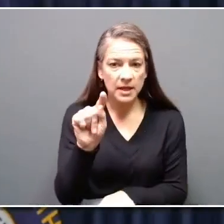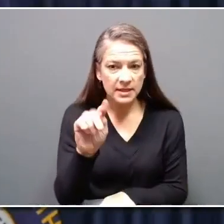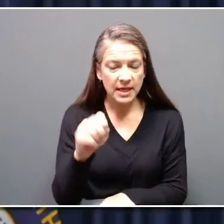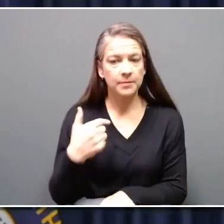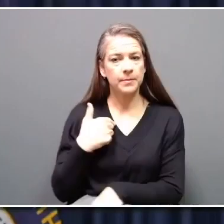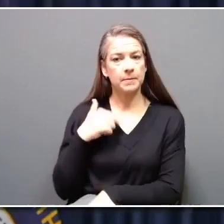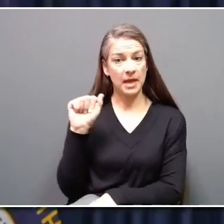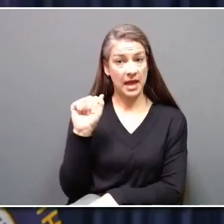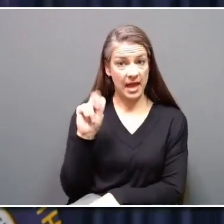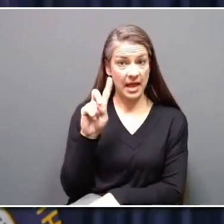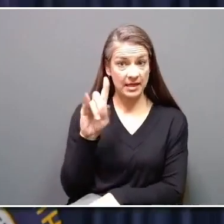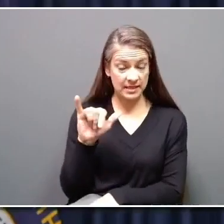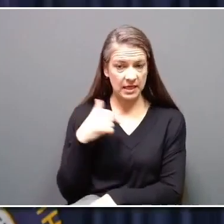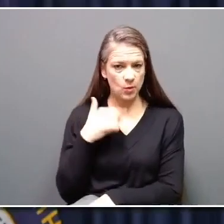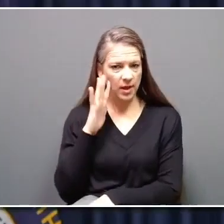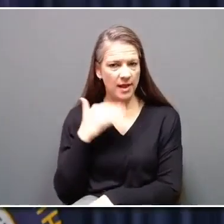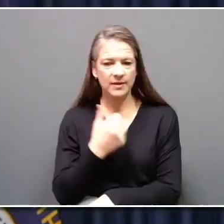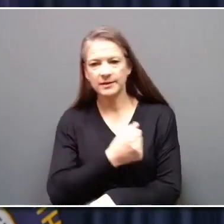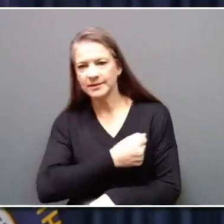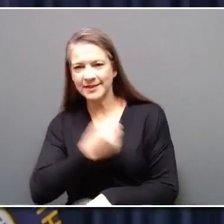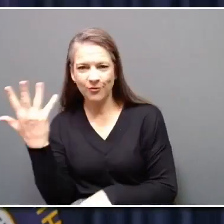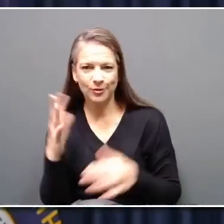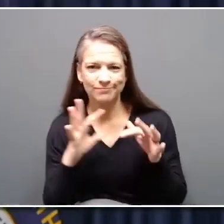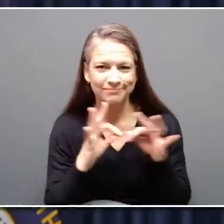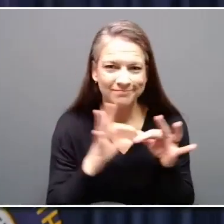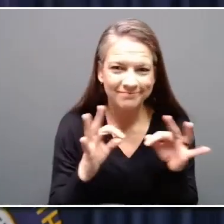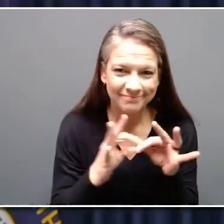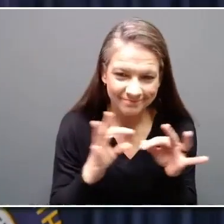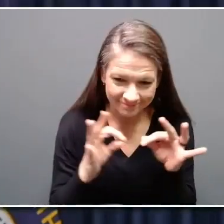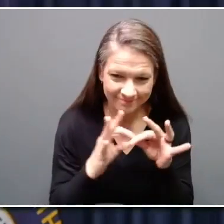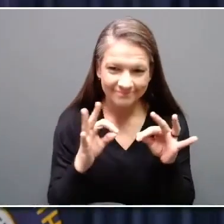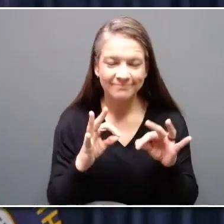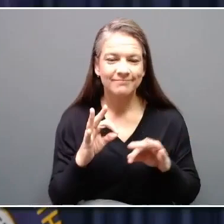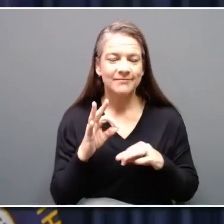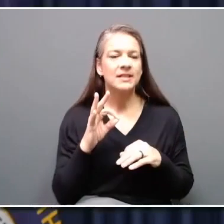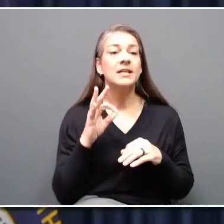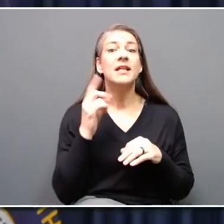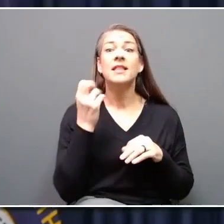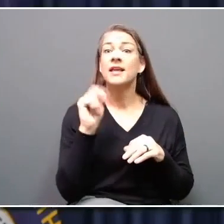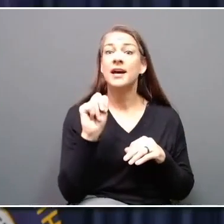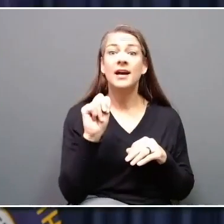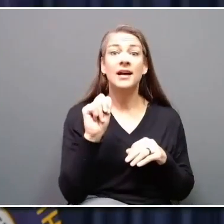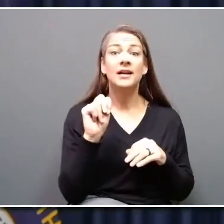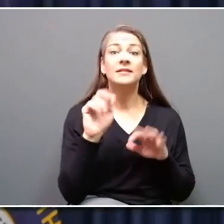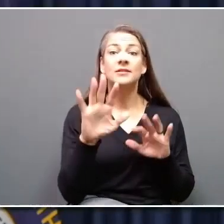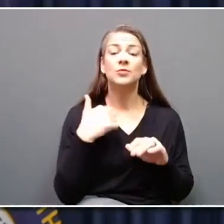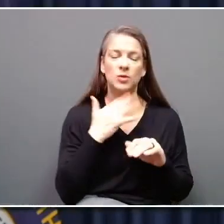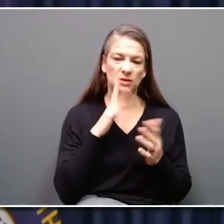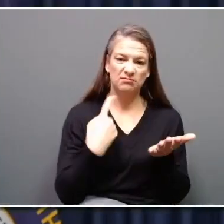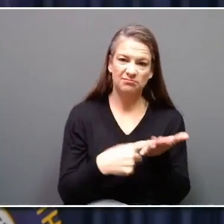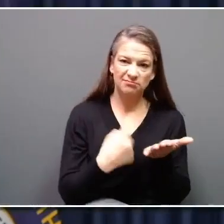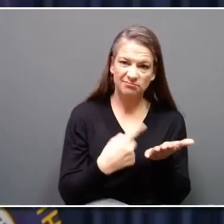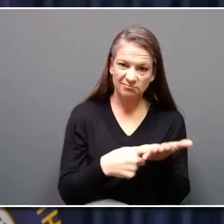top and then a decent and deep dive into differences between a